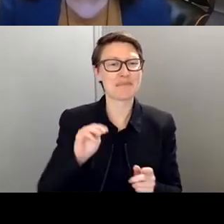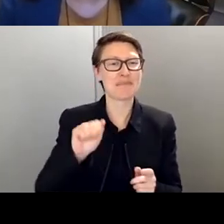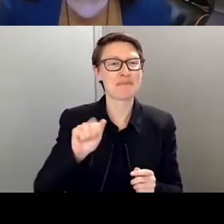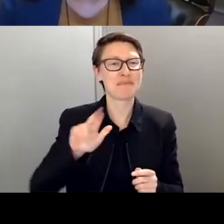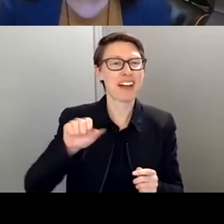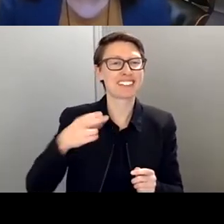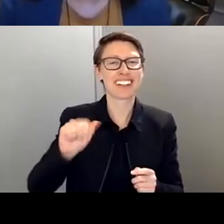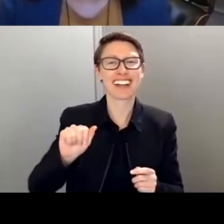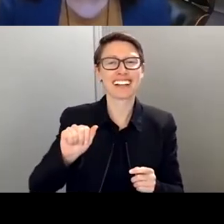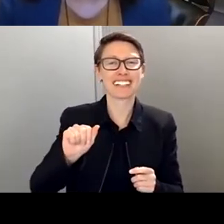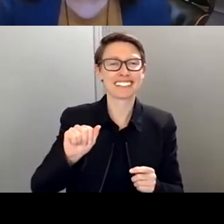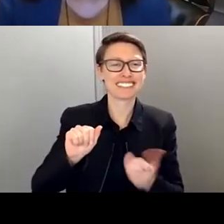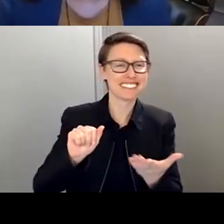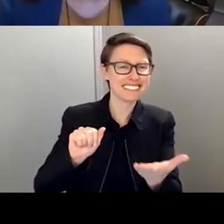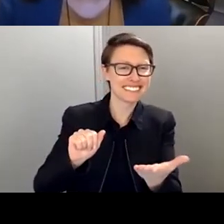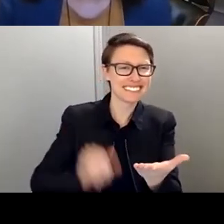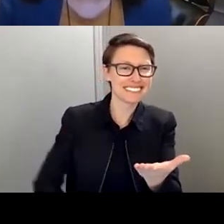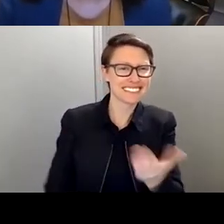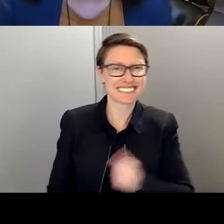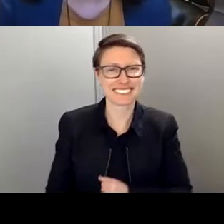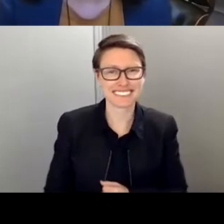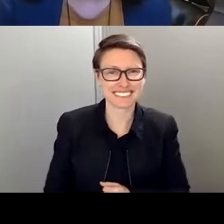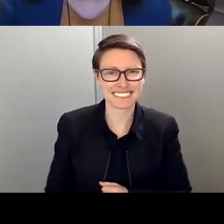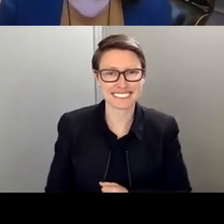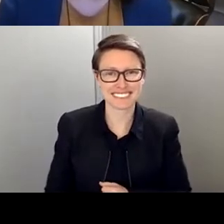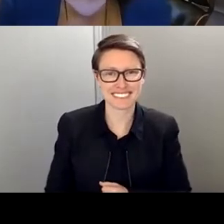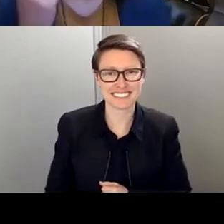feel like we talked about this.